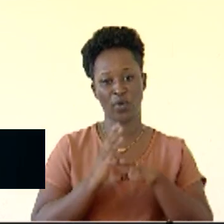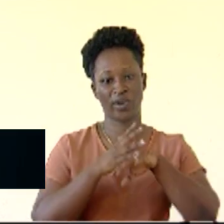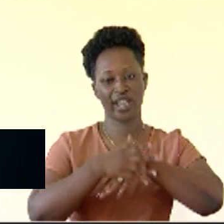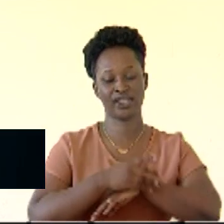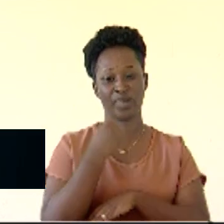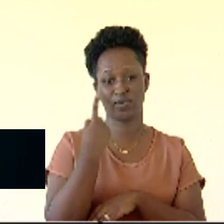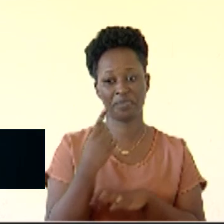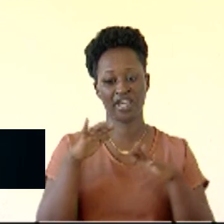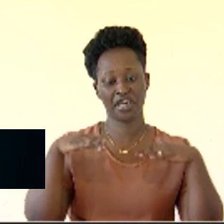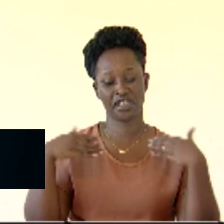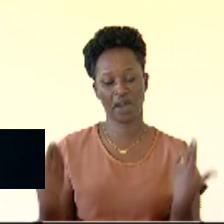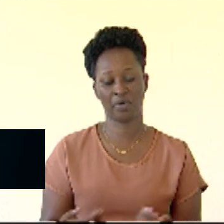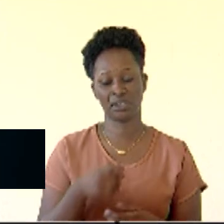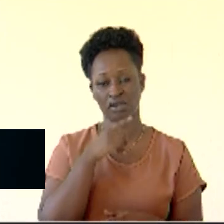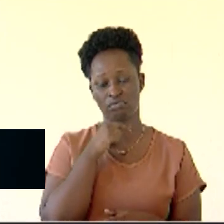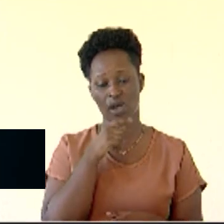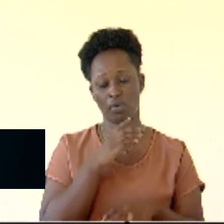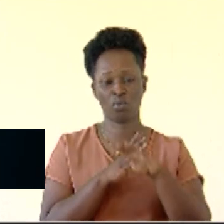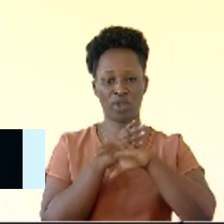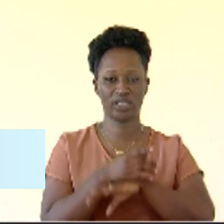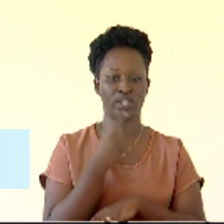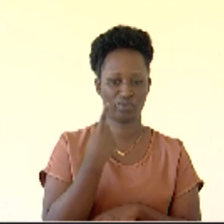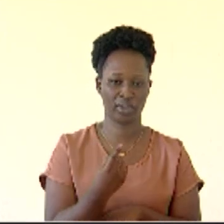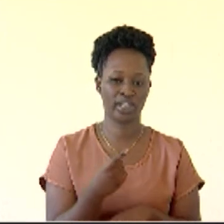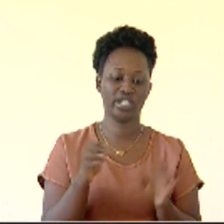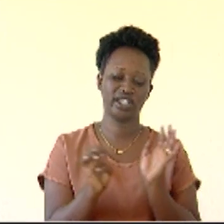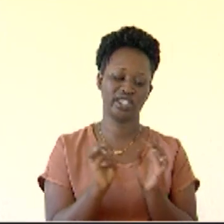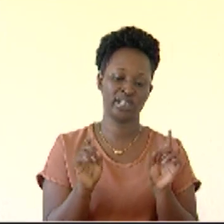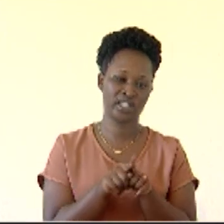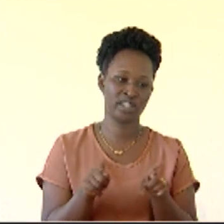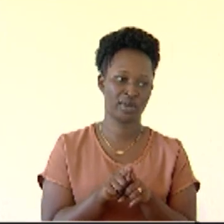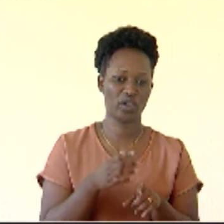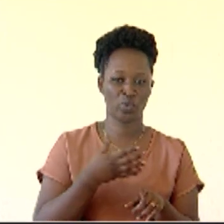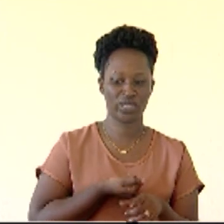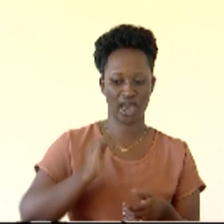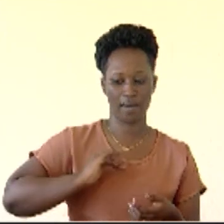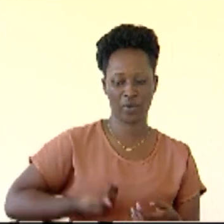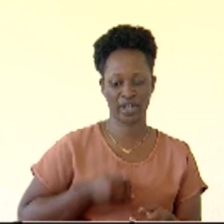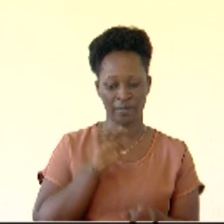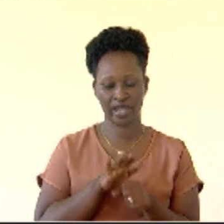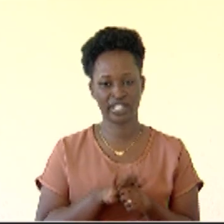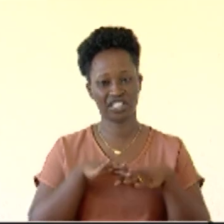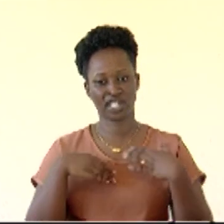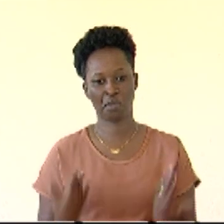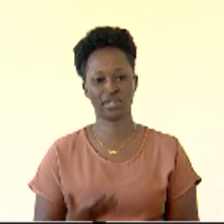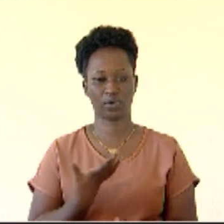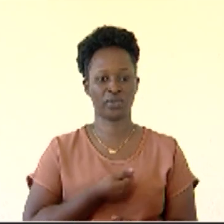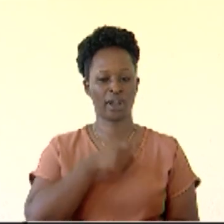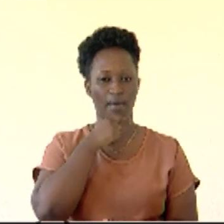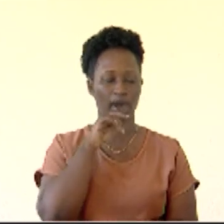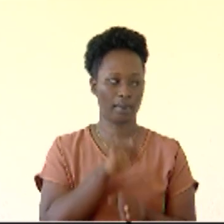is polygamy. That is having more wives or husbands at the same time. An example is a